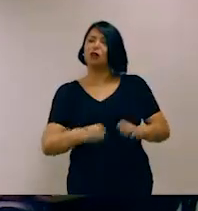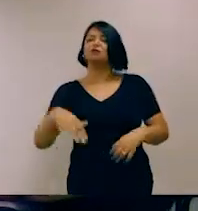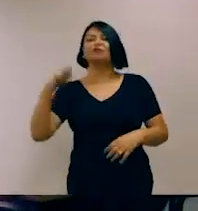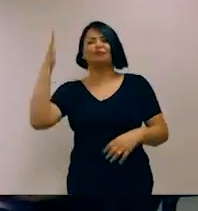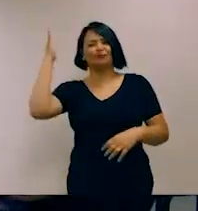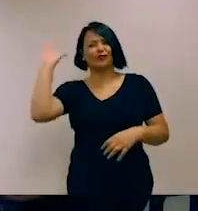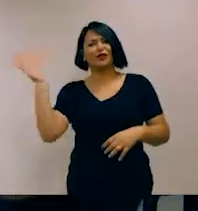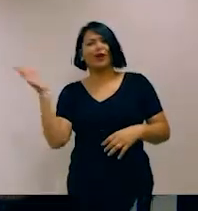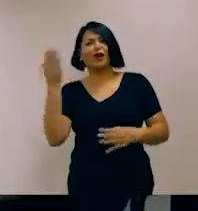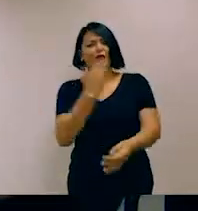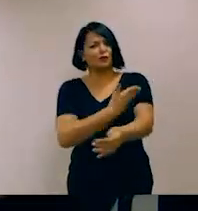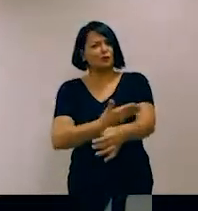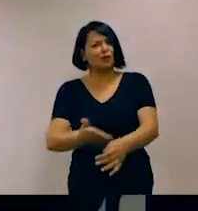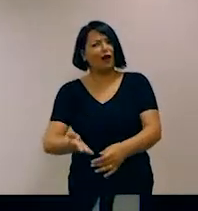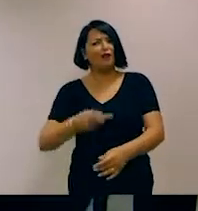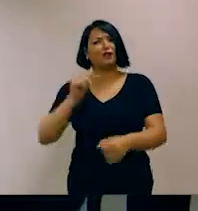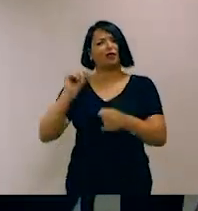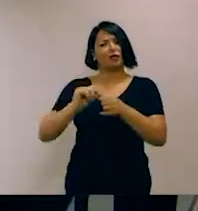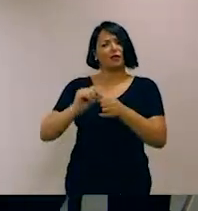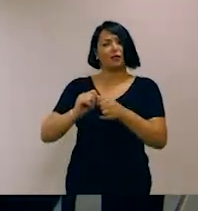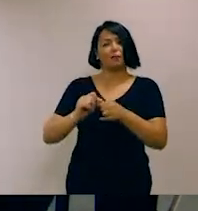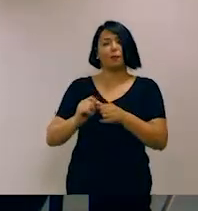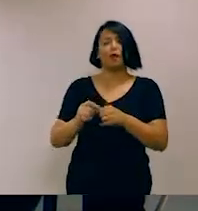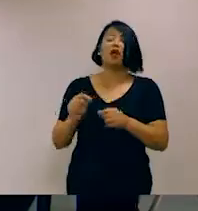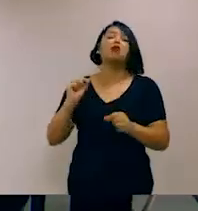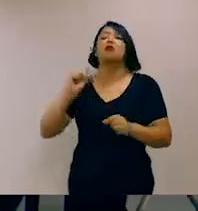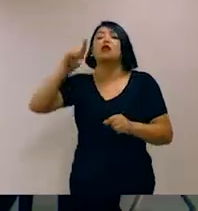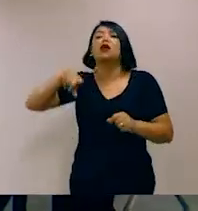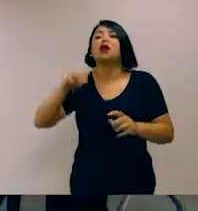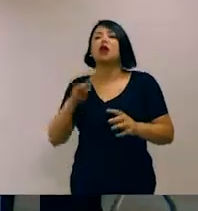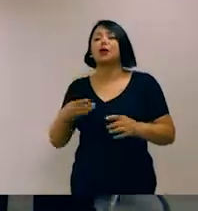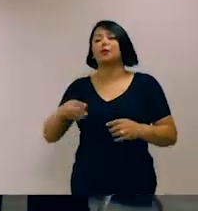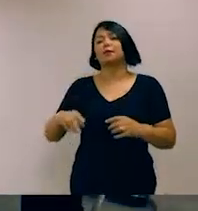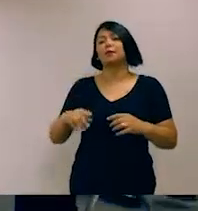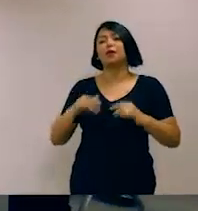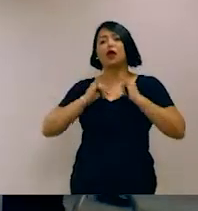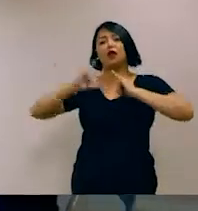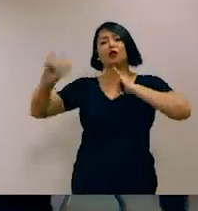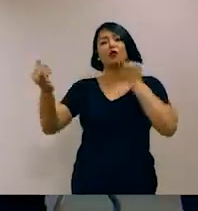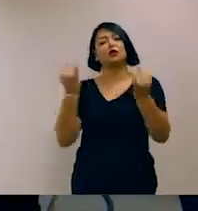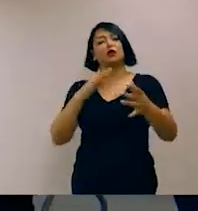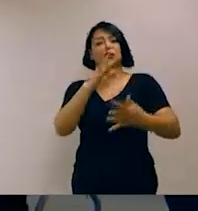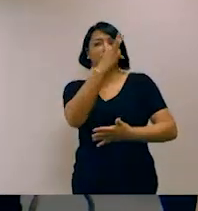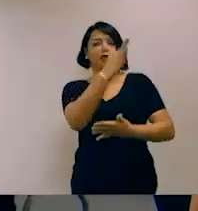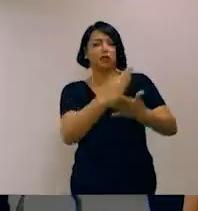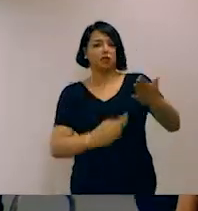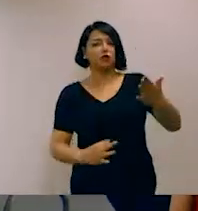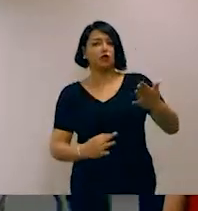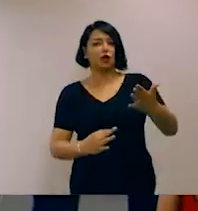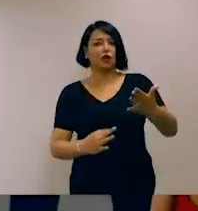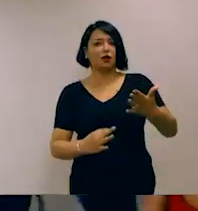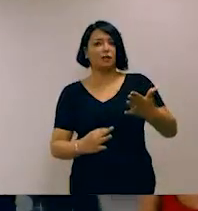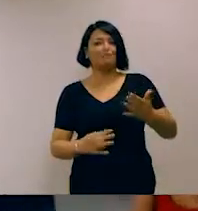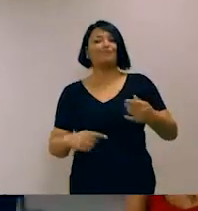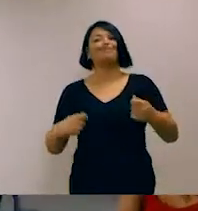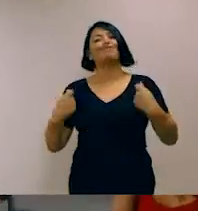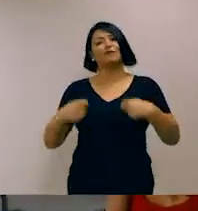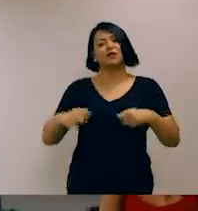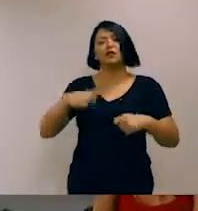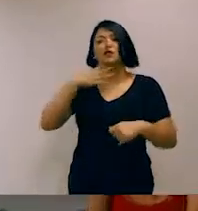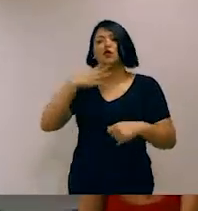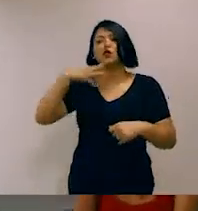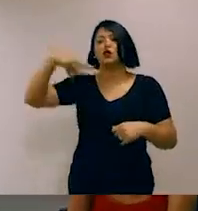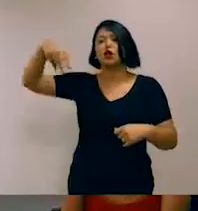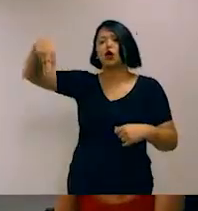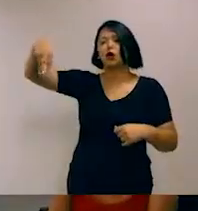structural data that we are used to dealing with. When we talk about text data, it's very important to know